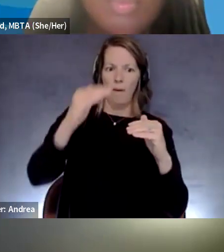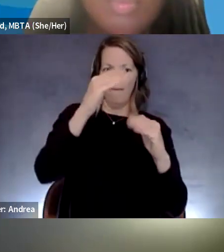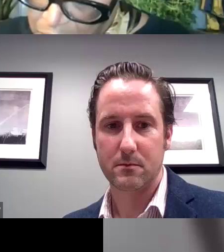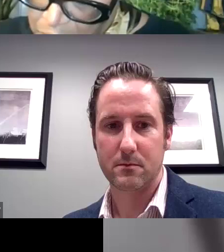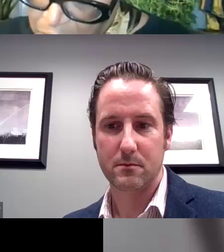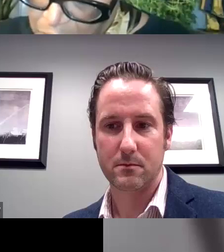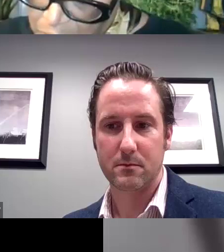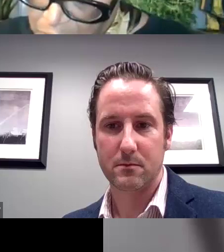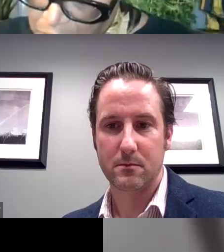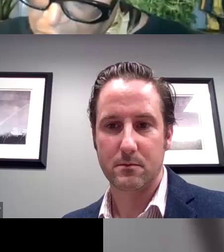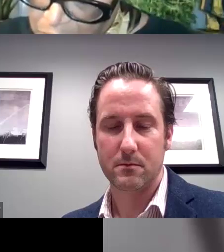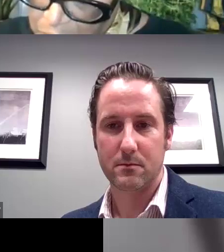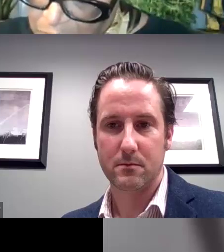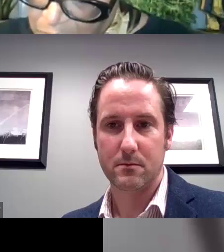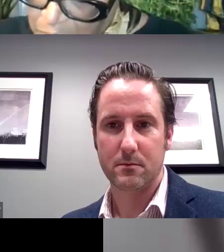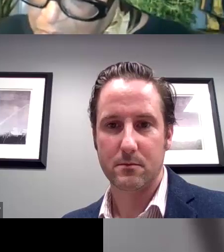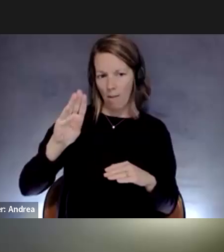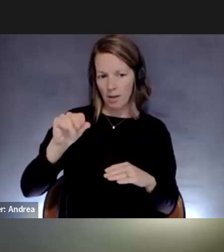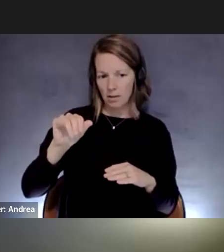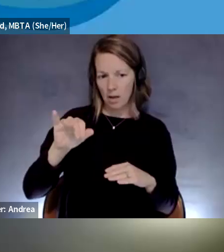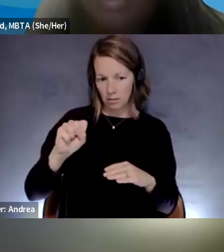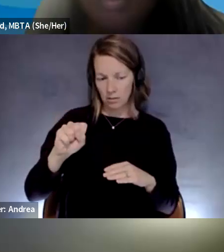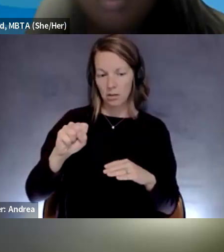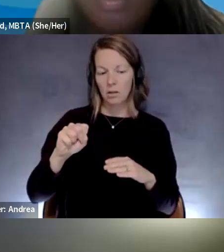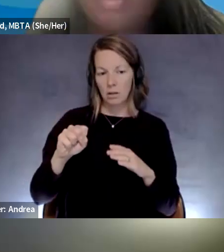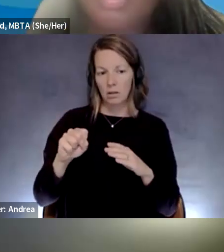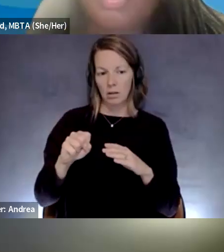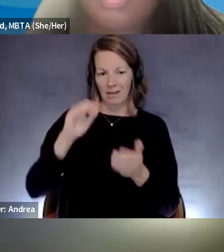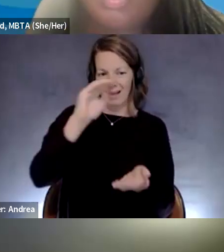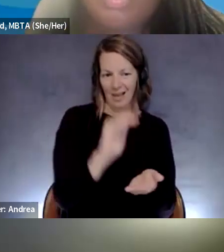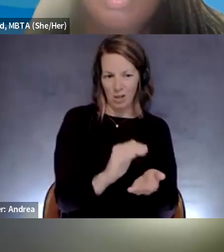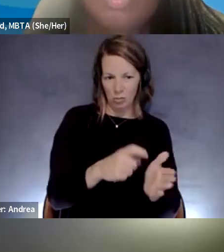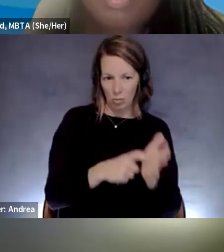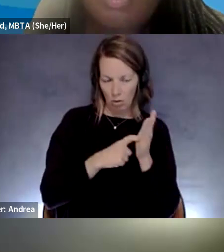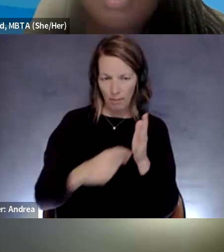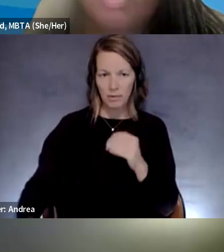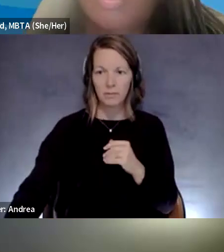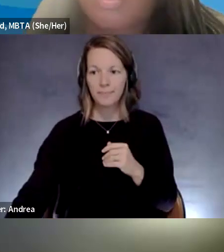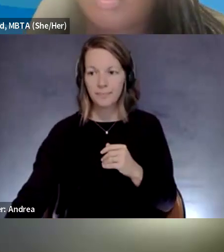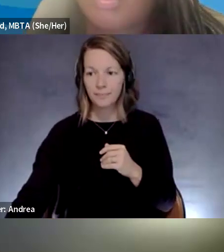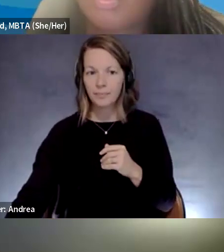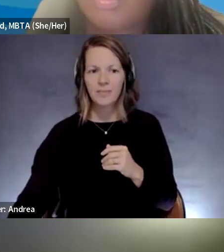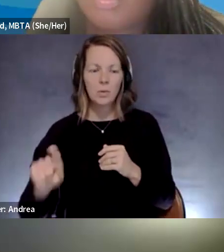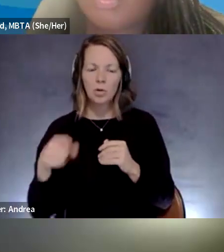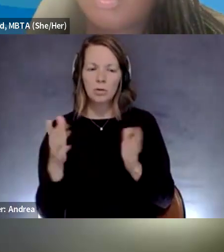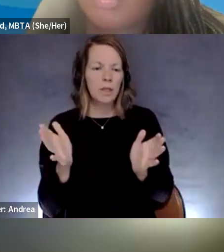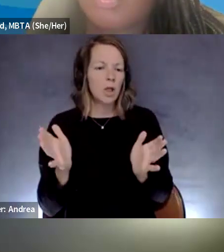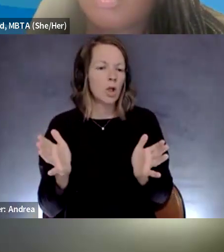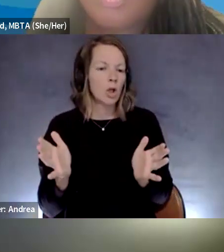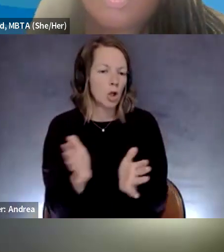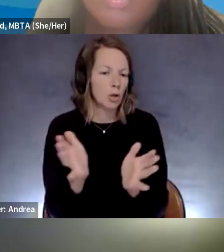for asbestos mitigation requirements. I would just encourage